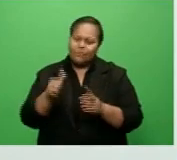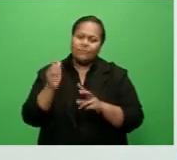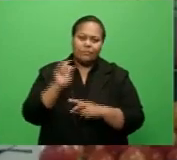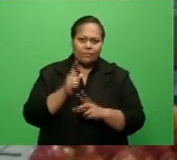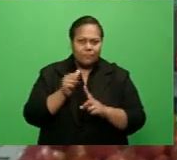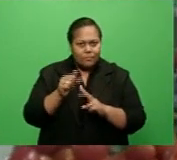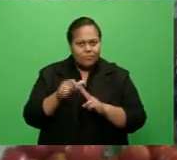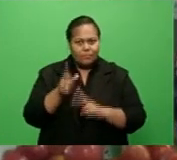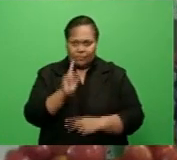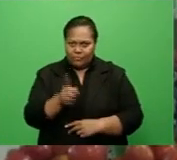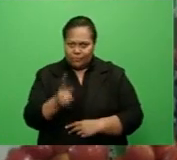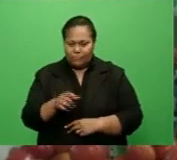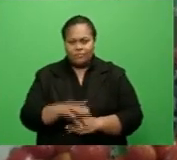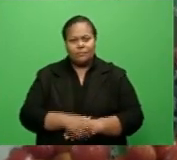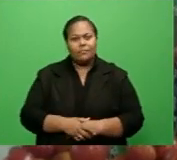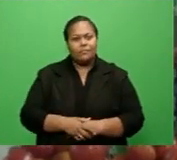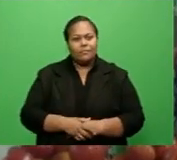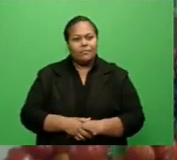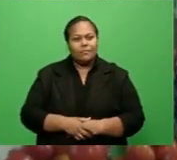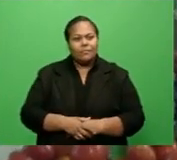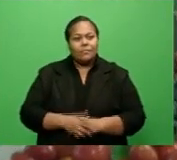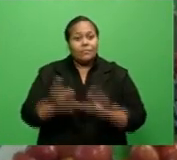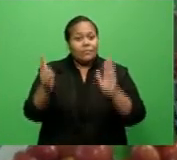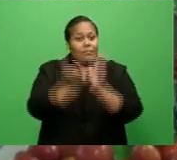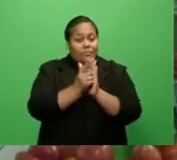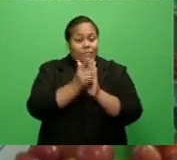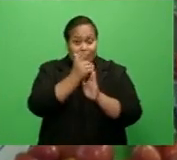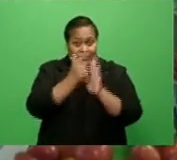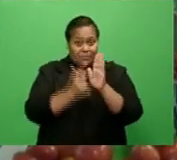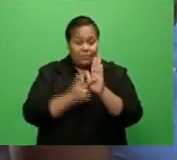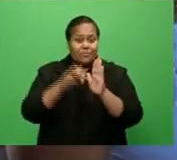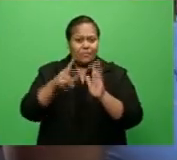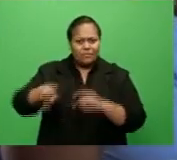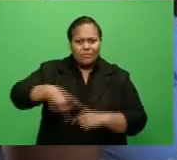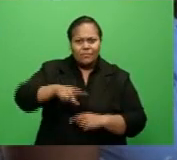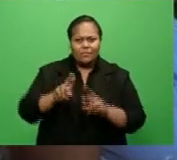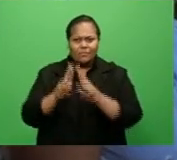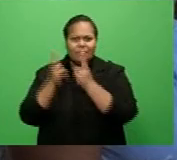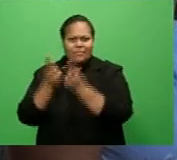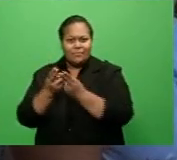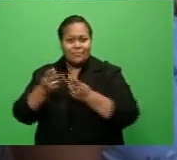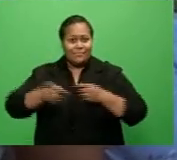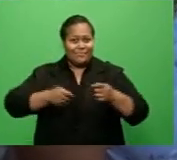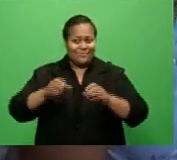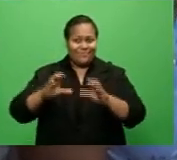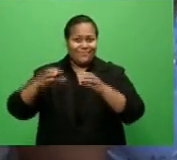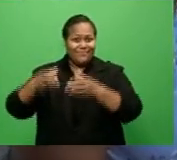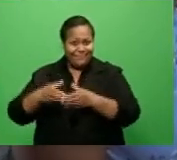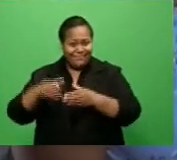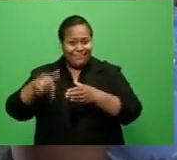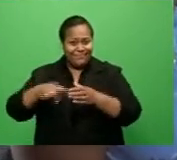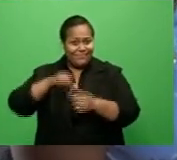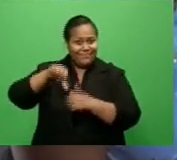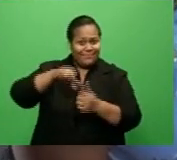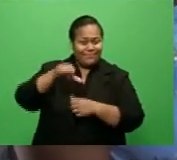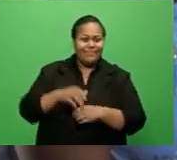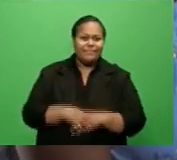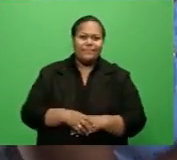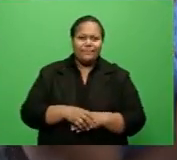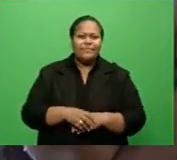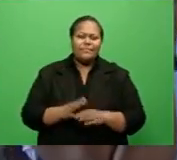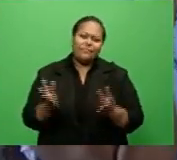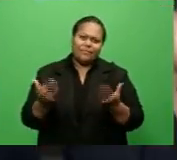huge. Legal advisor for the Suva United Market Vendors Association, Shobna Verma, says they welcome